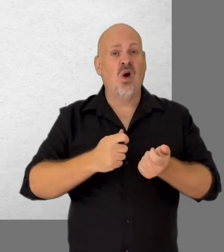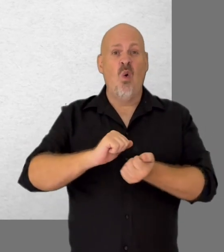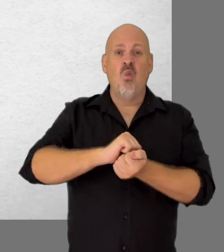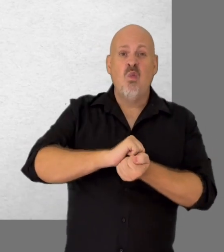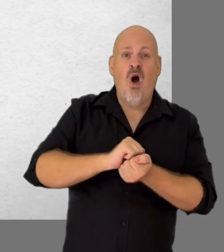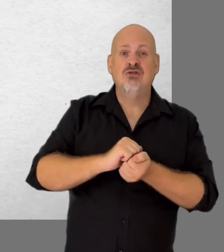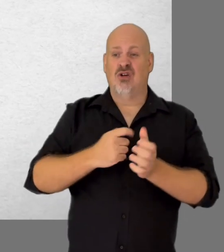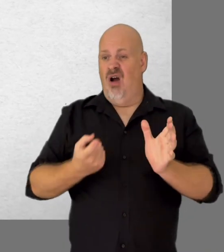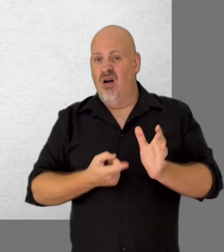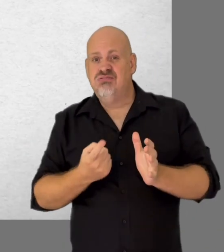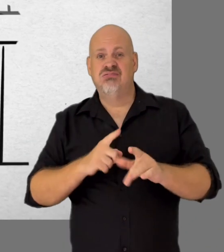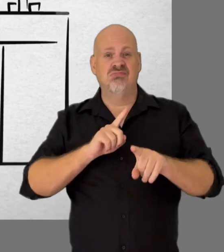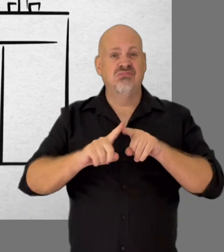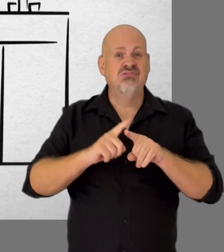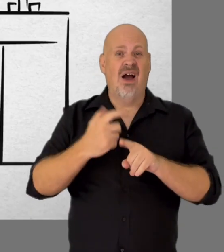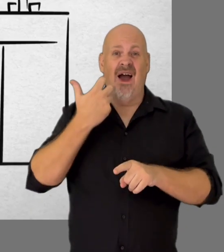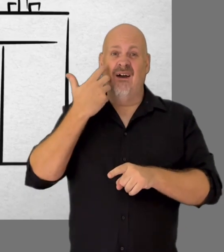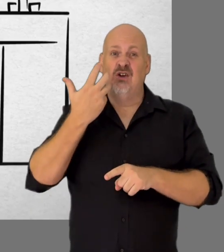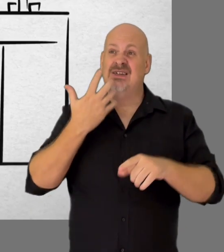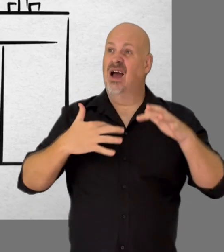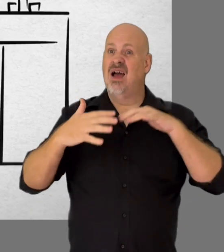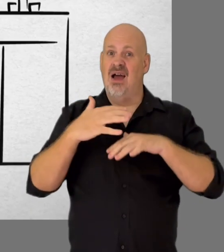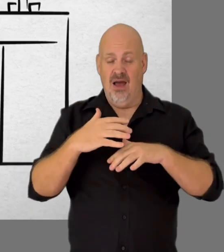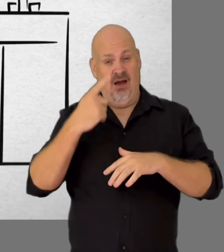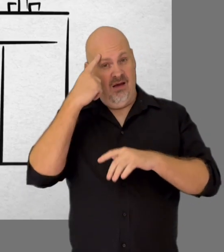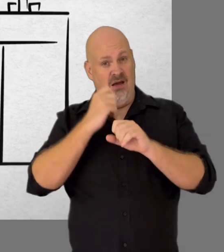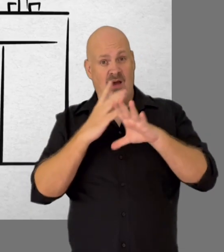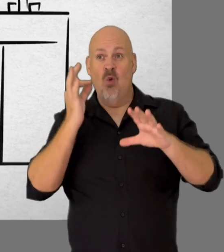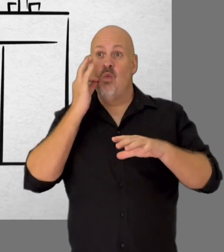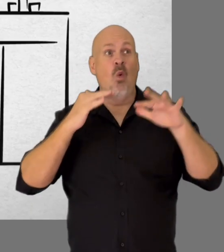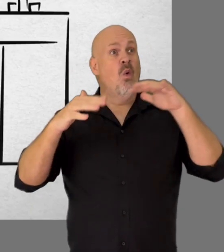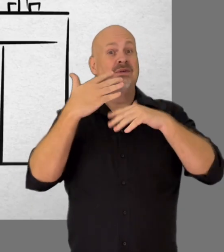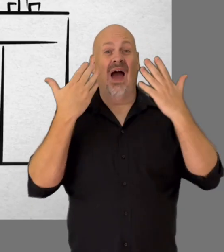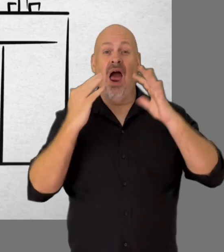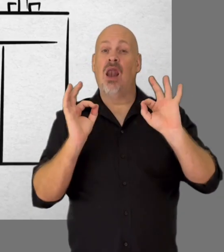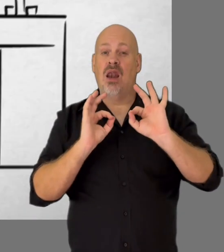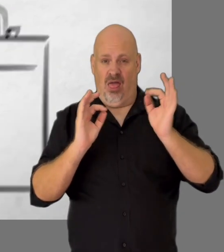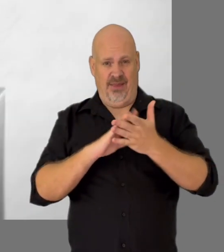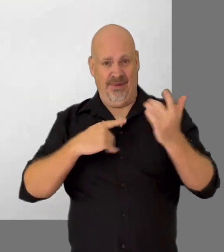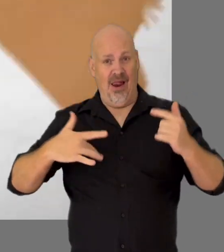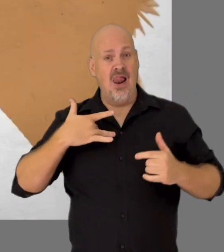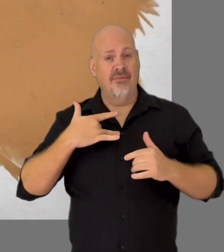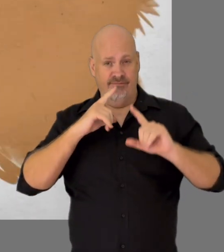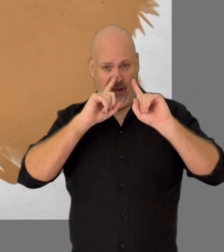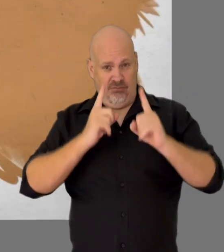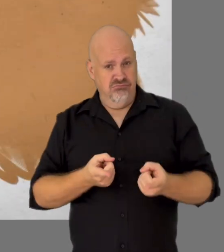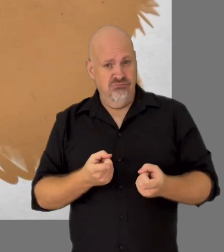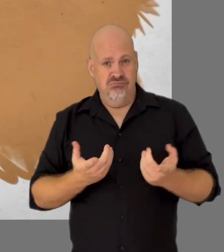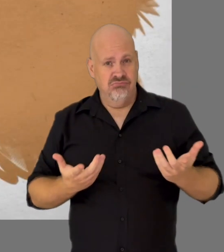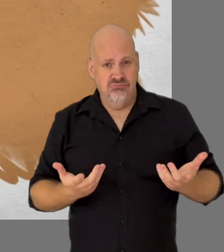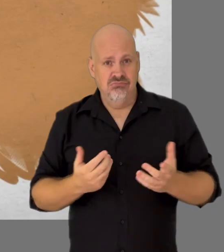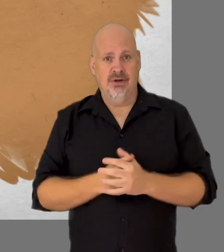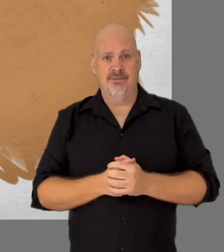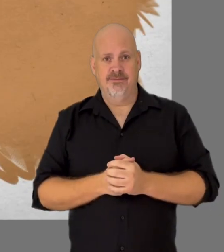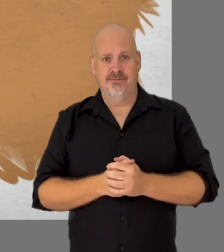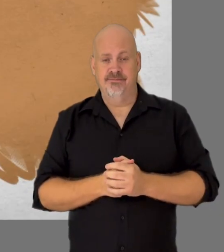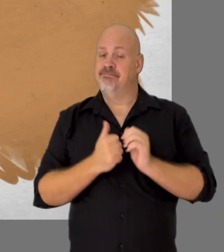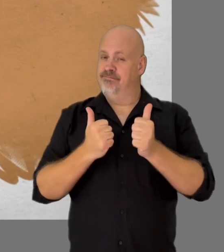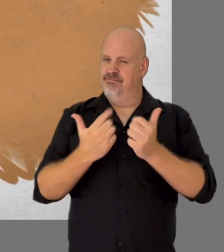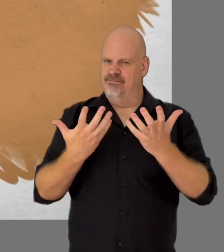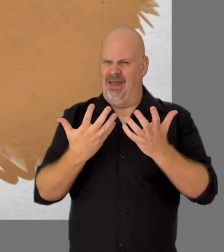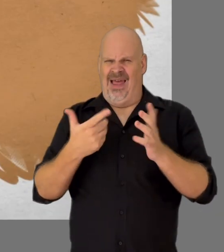home, and also through daily activities such as cooking and washing. If there was no water vapour in the air, then nothing would be able to